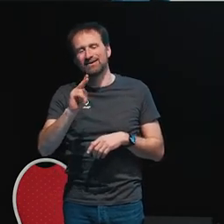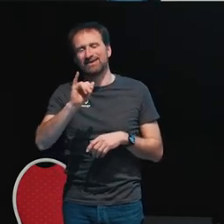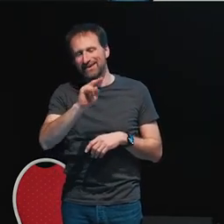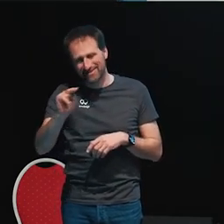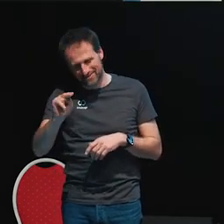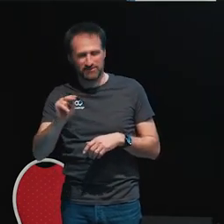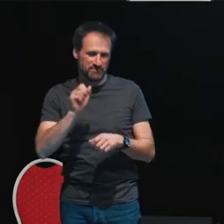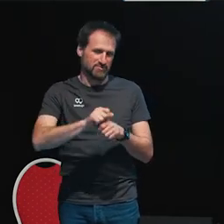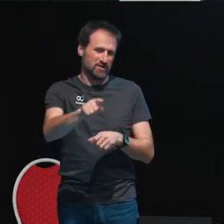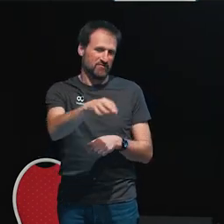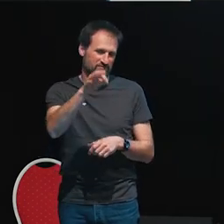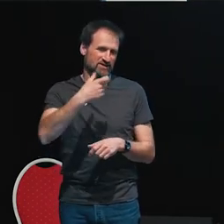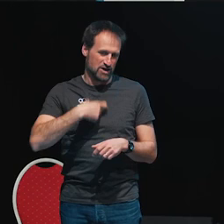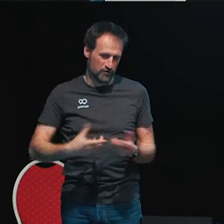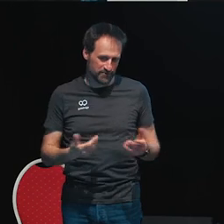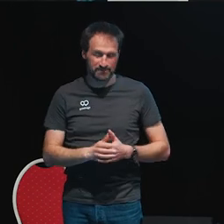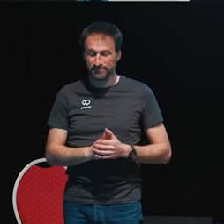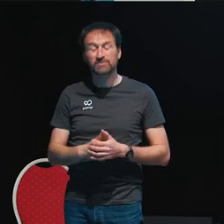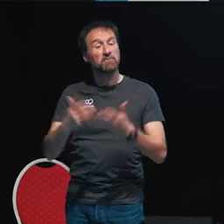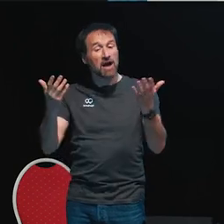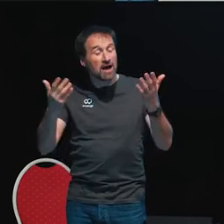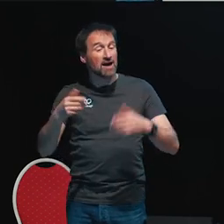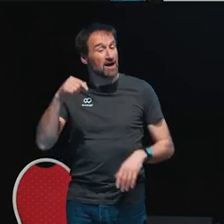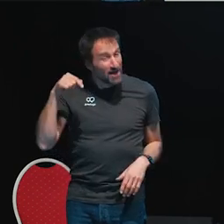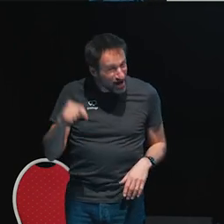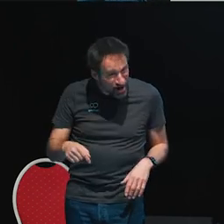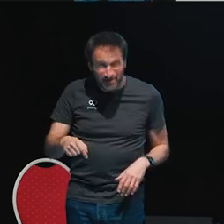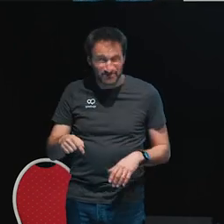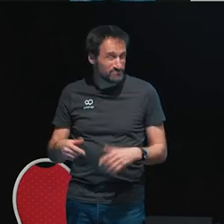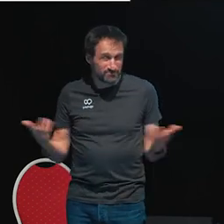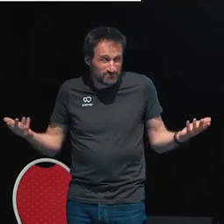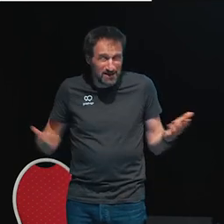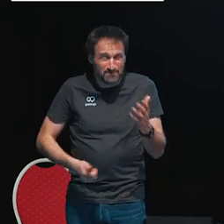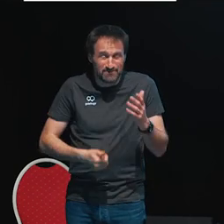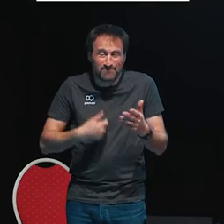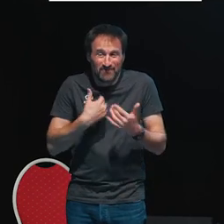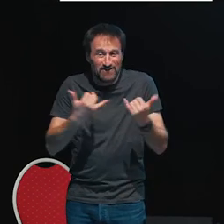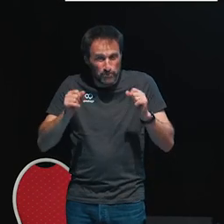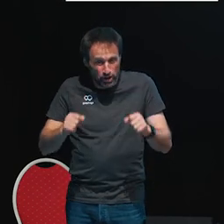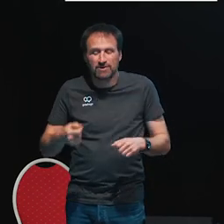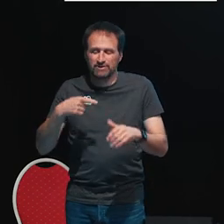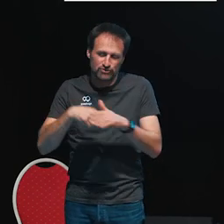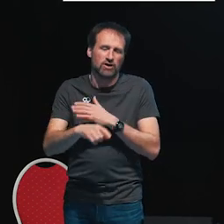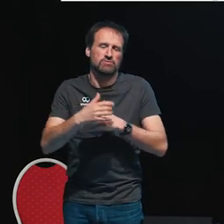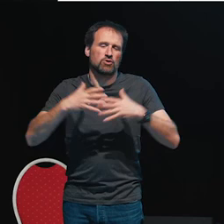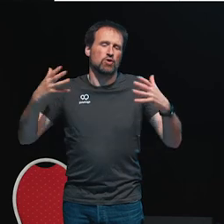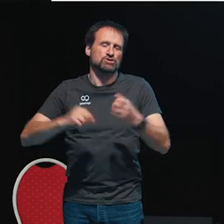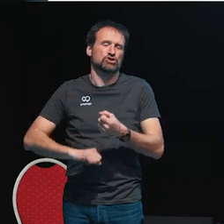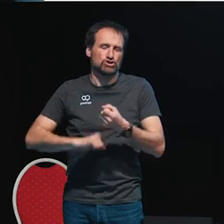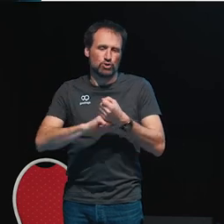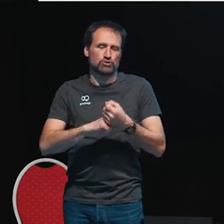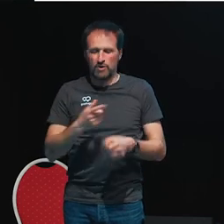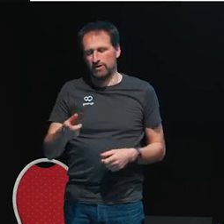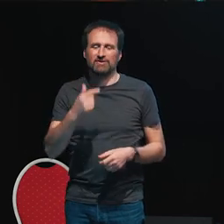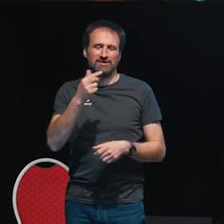But none of this today would be powered without like our main sponsors like Trivago. Who here knows what